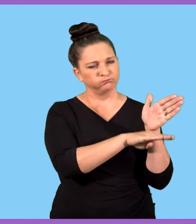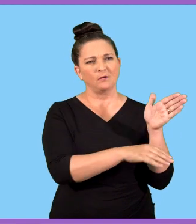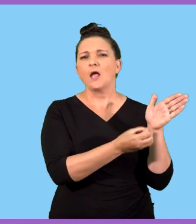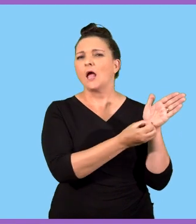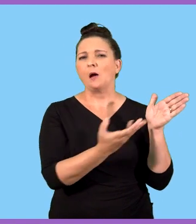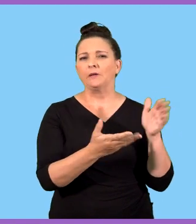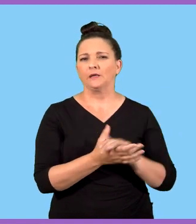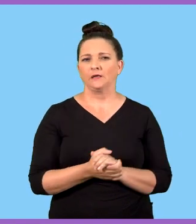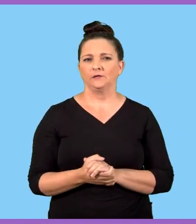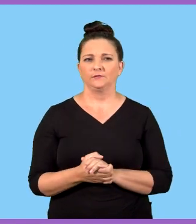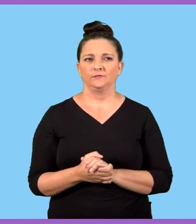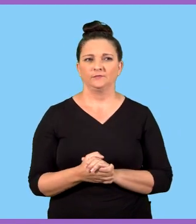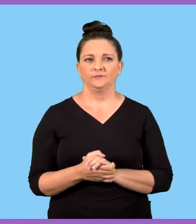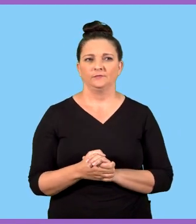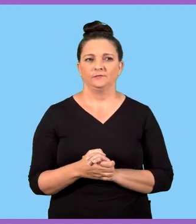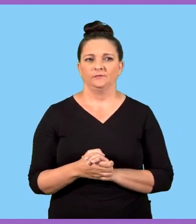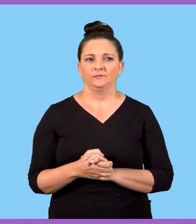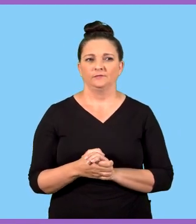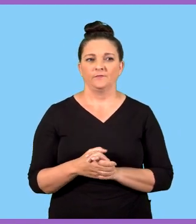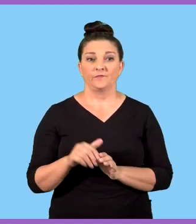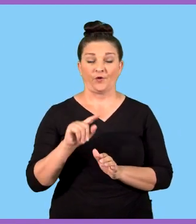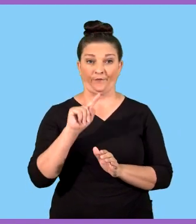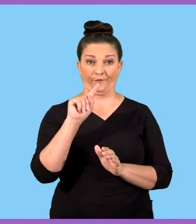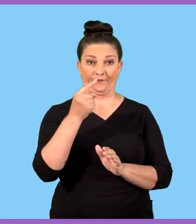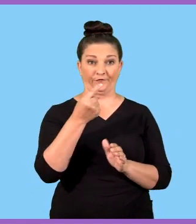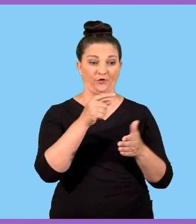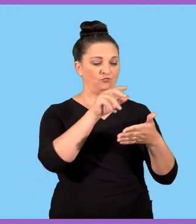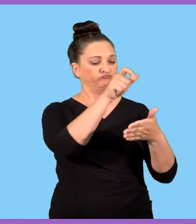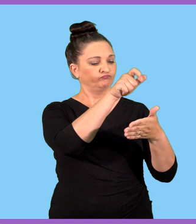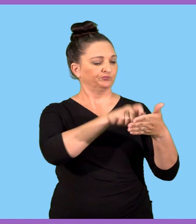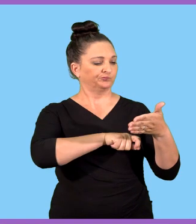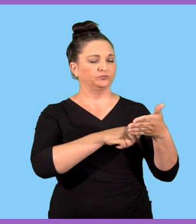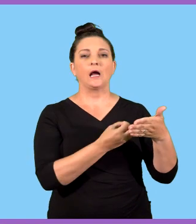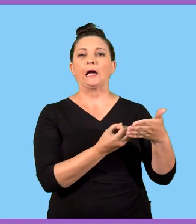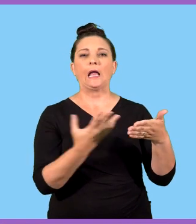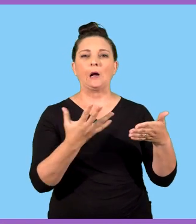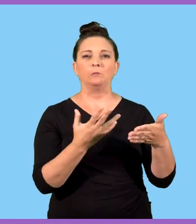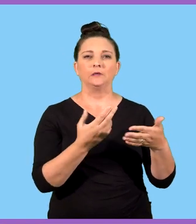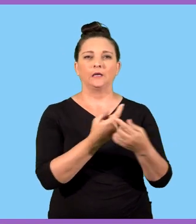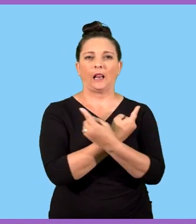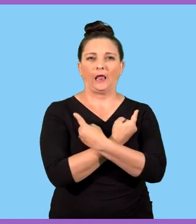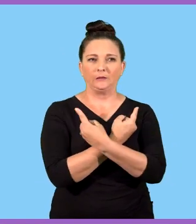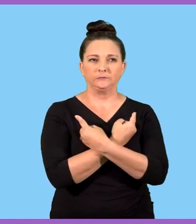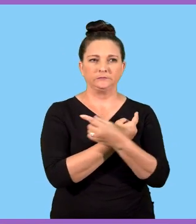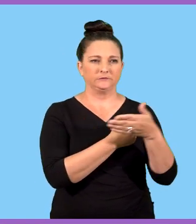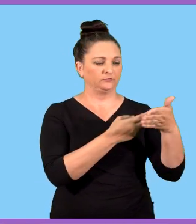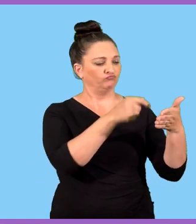this, reading the columns, the first thing we have, of course, is your clubs. All right, there we go.